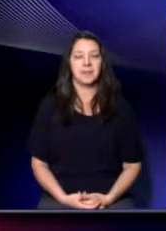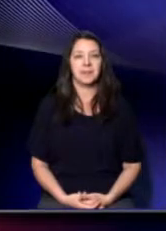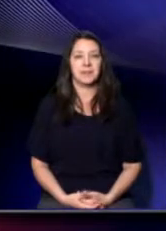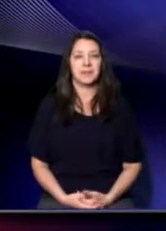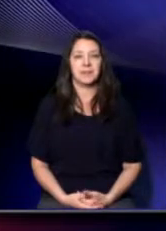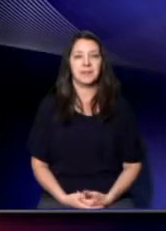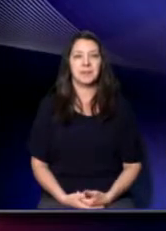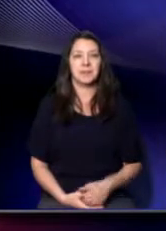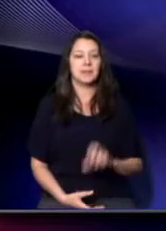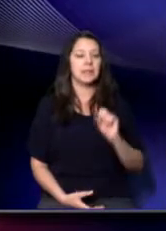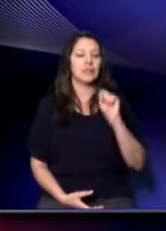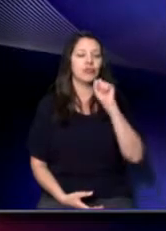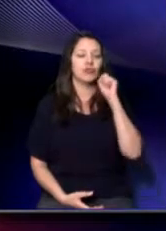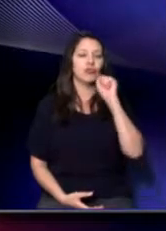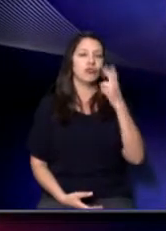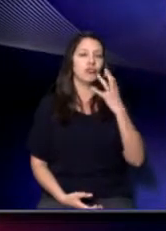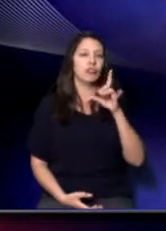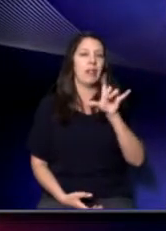This is Shelley Herbold.